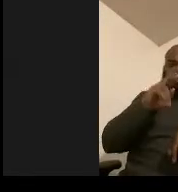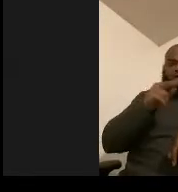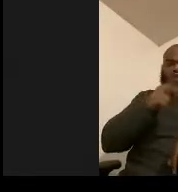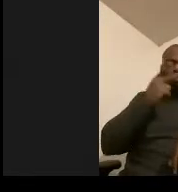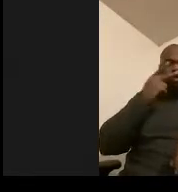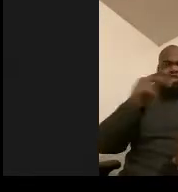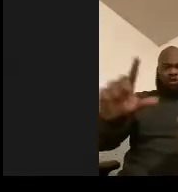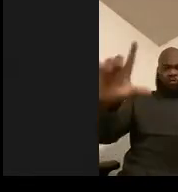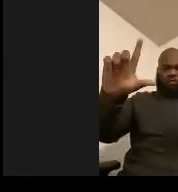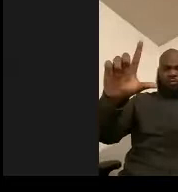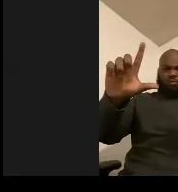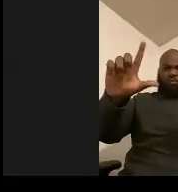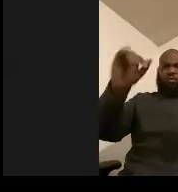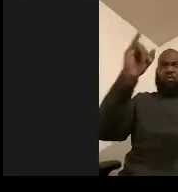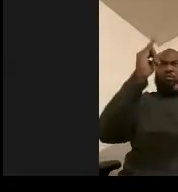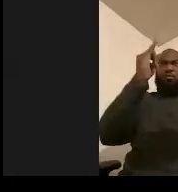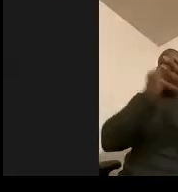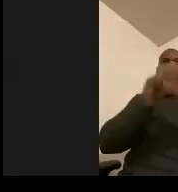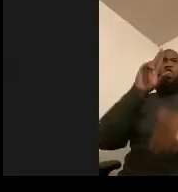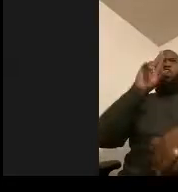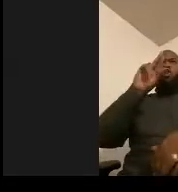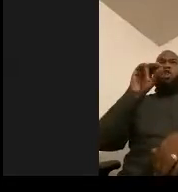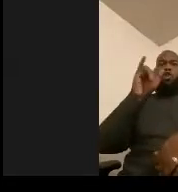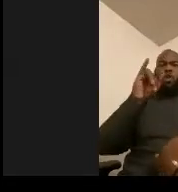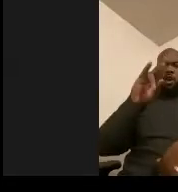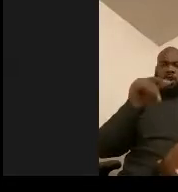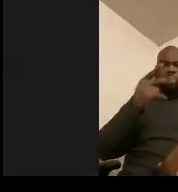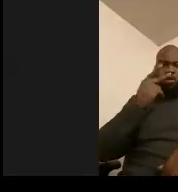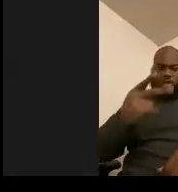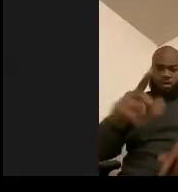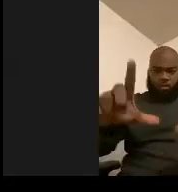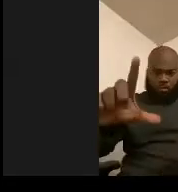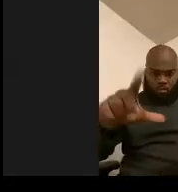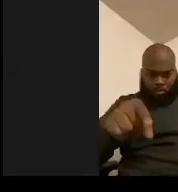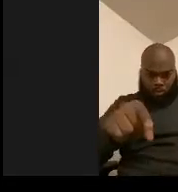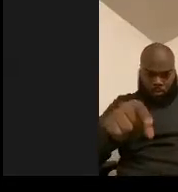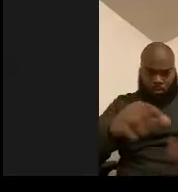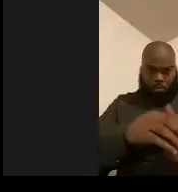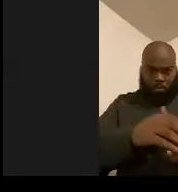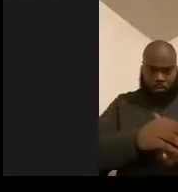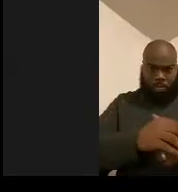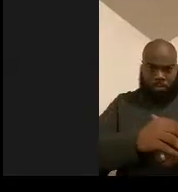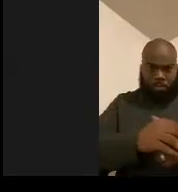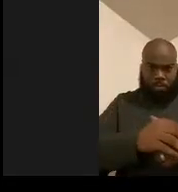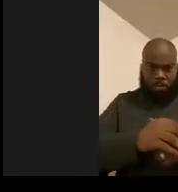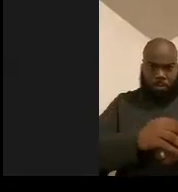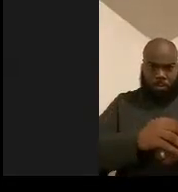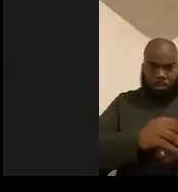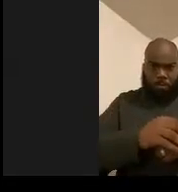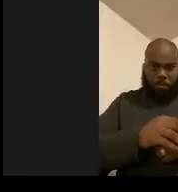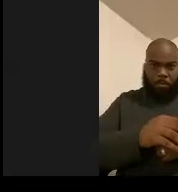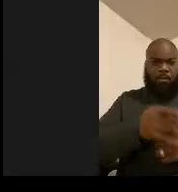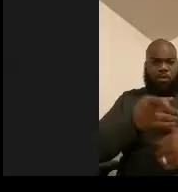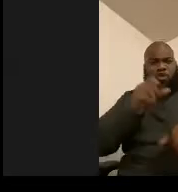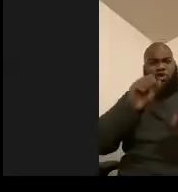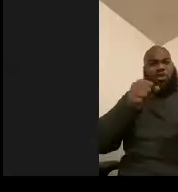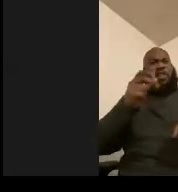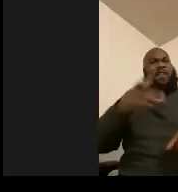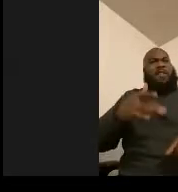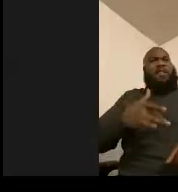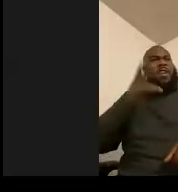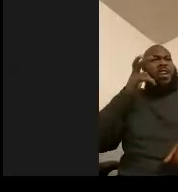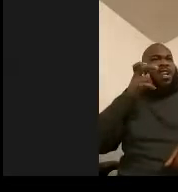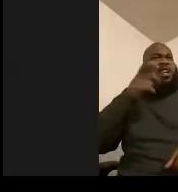Iraqis left me on the roof to die," think of 2005, right? You hear the voice of